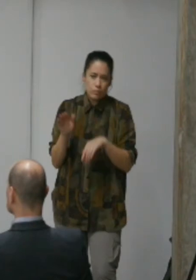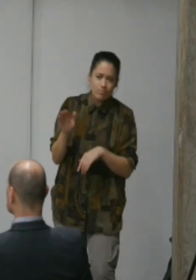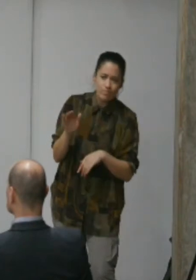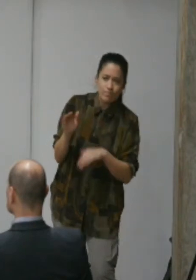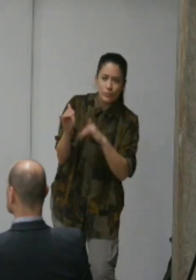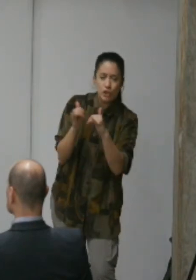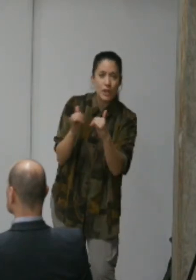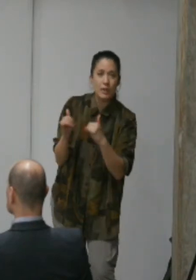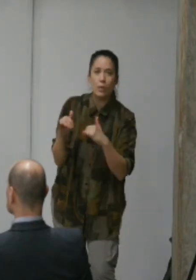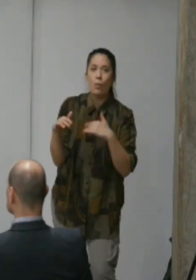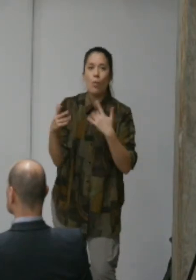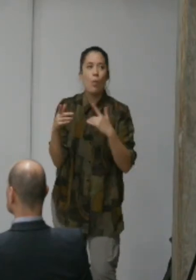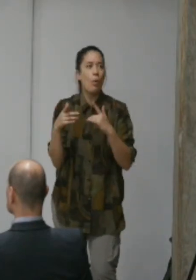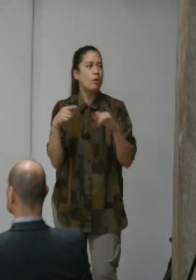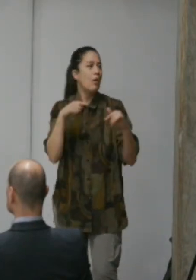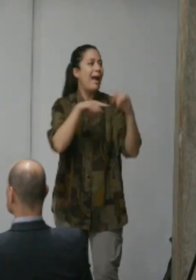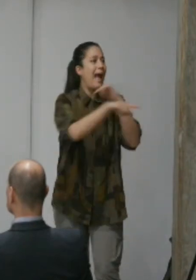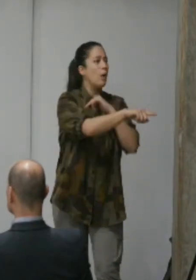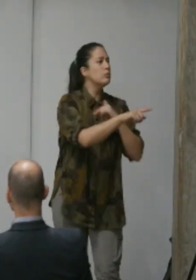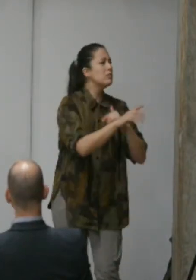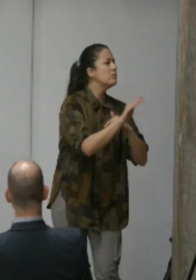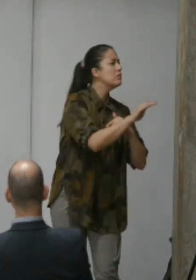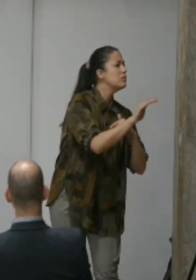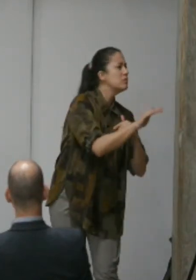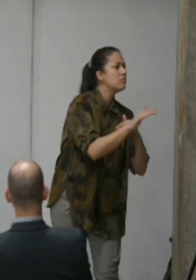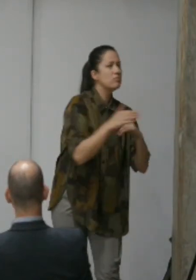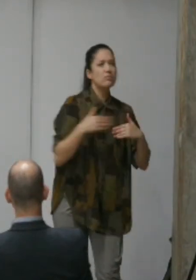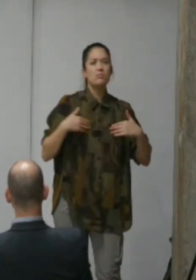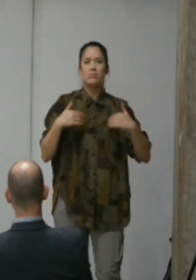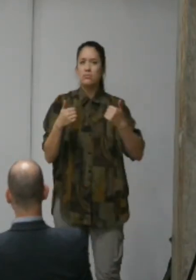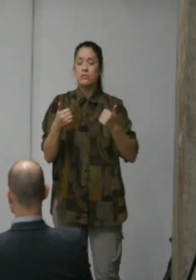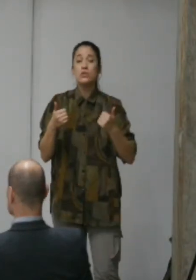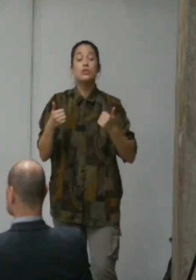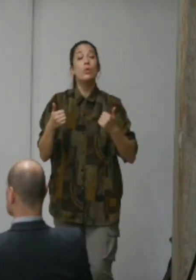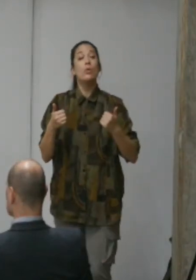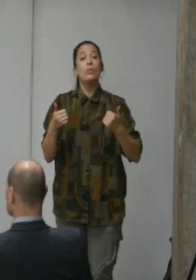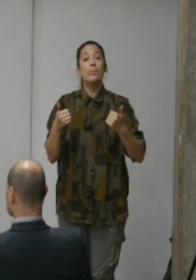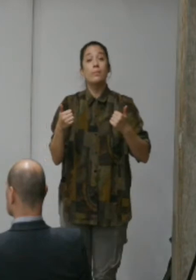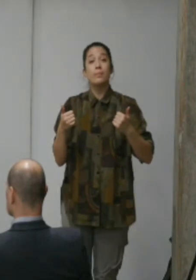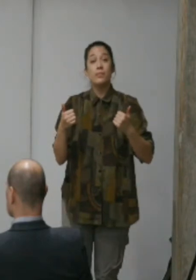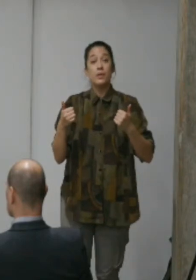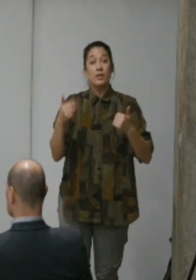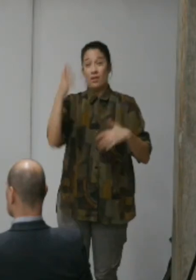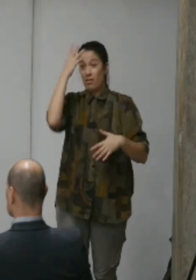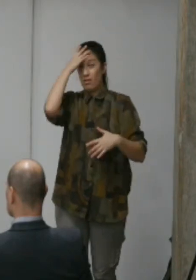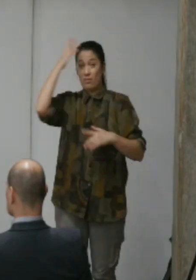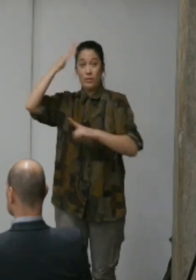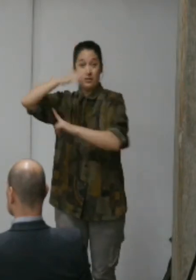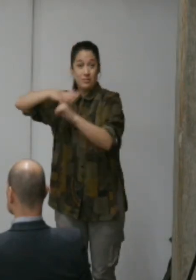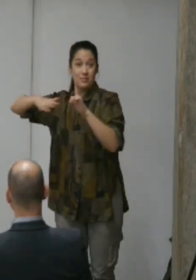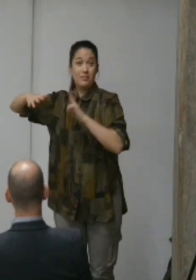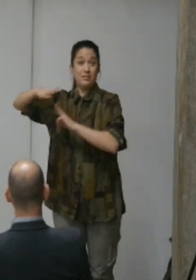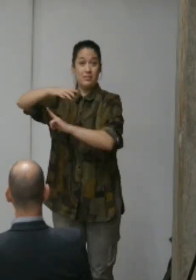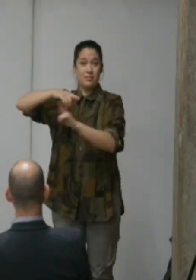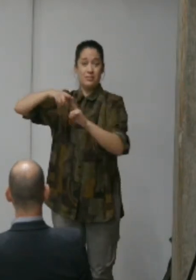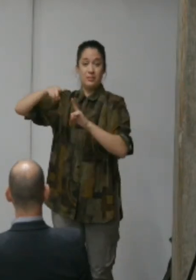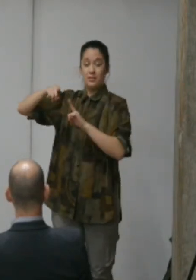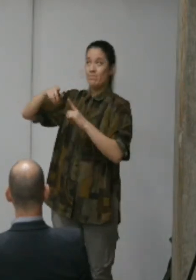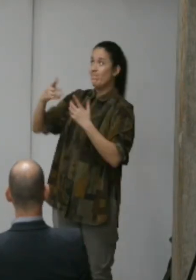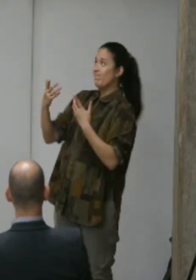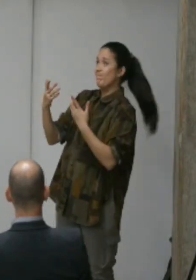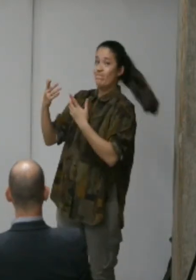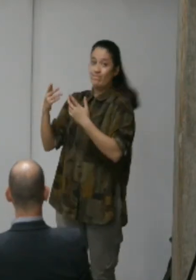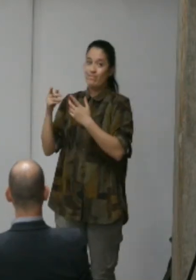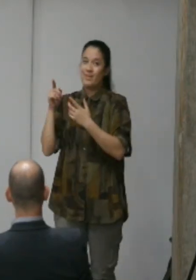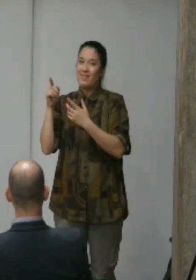things that the welfare state makes you proclaim is that you have no support, right? That you have no other recourse. You have